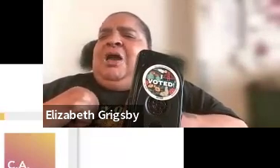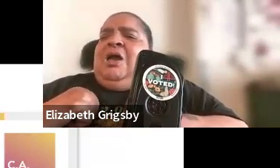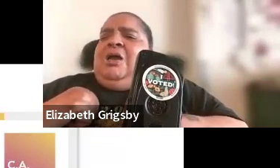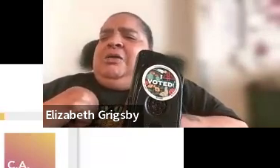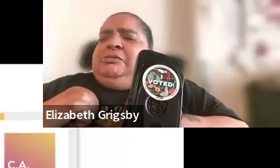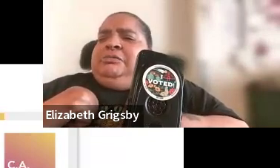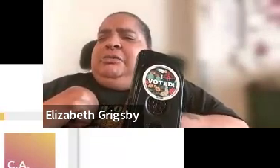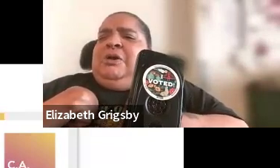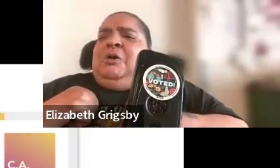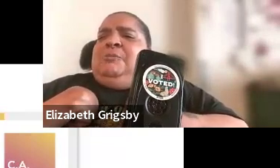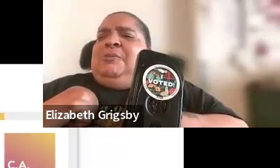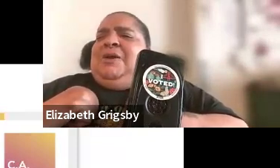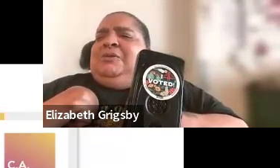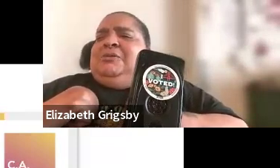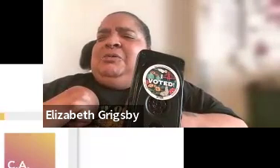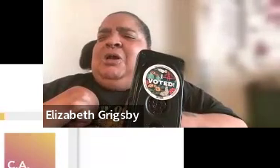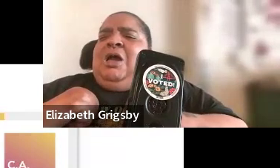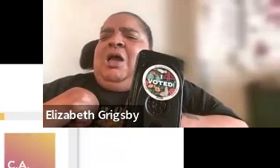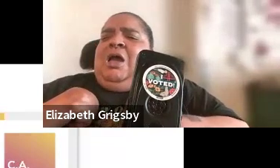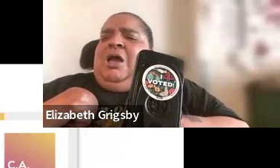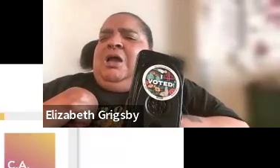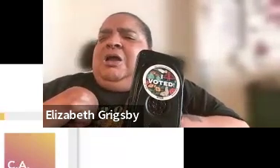providers to help